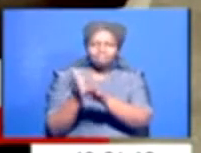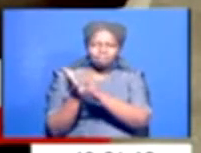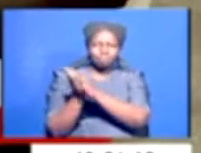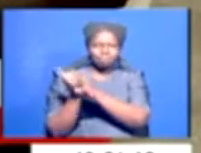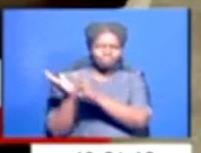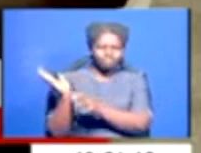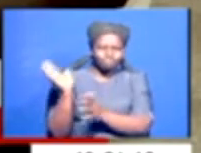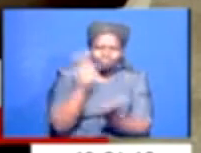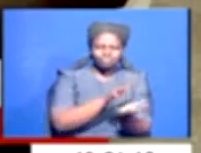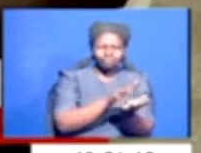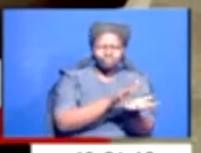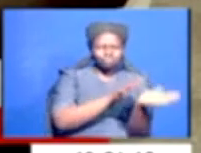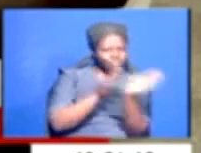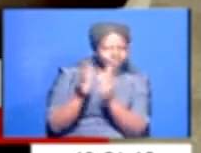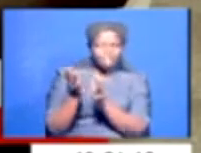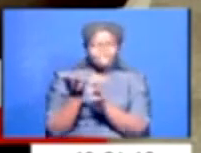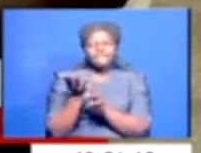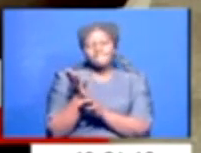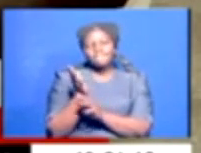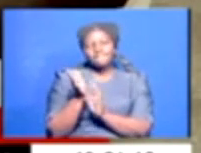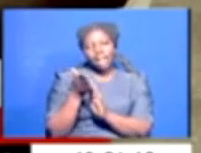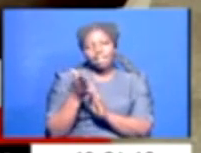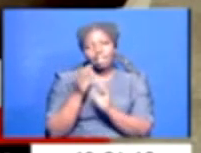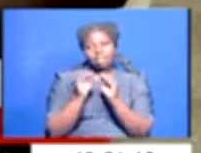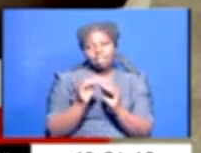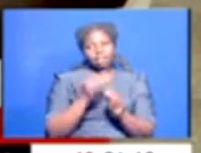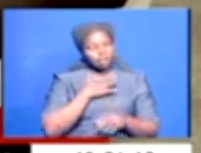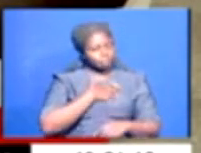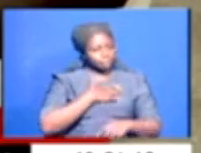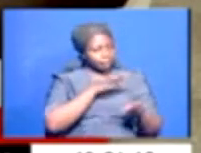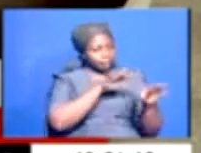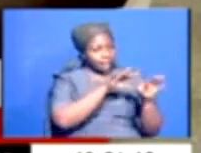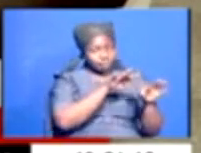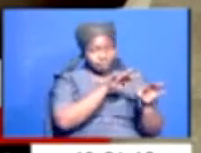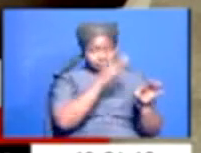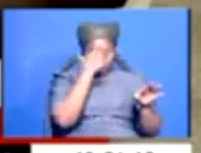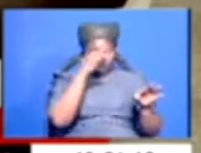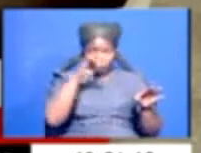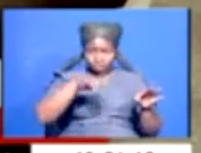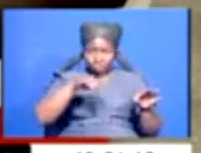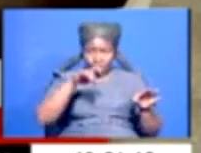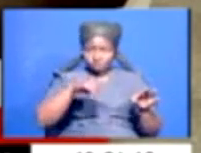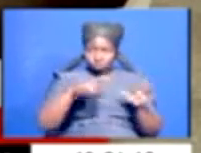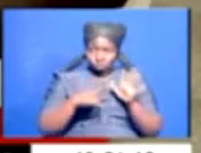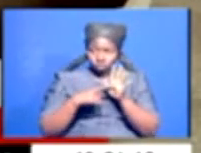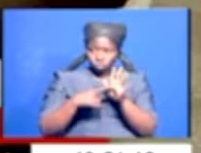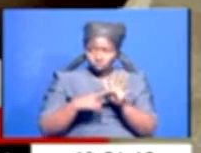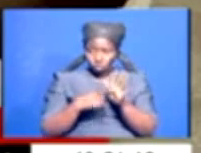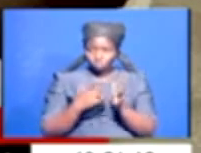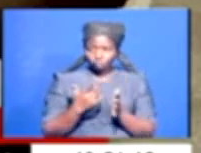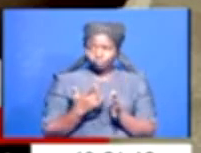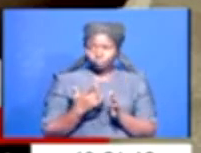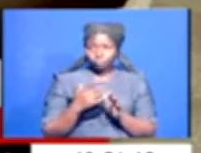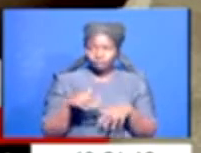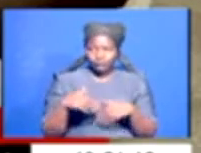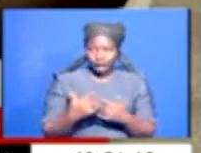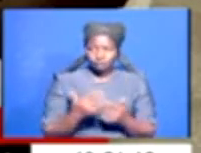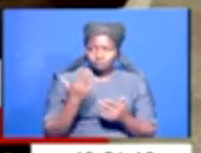just explain that. I mean, because you have to release. So talk about that release, that moment, how your hand is